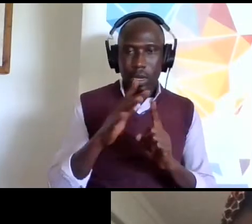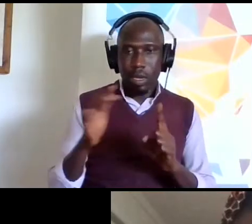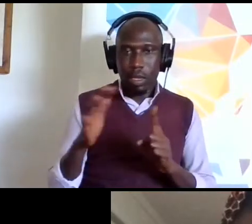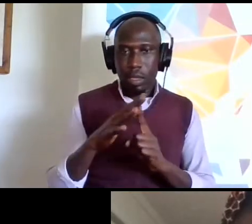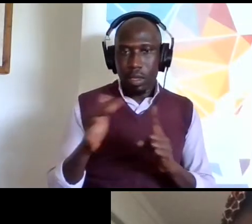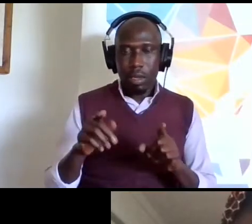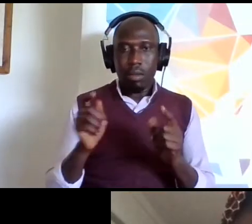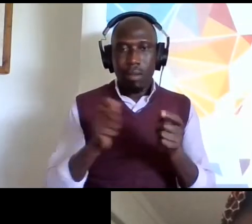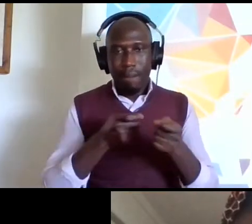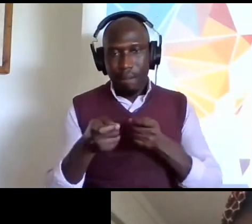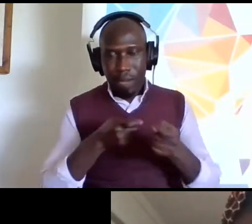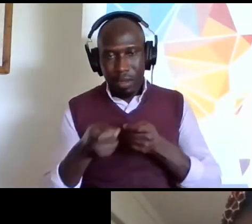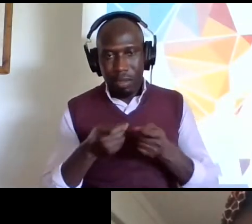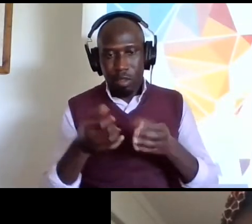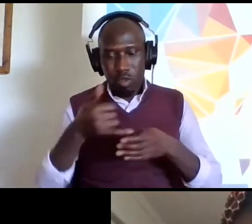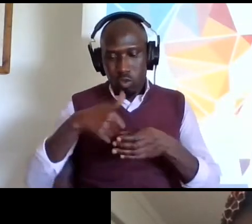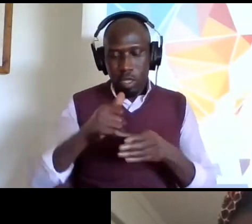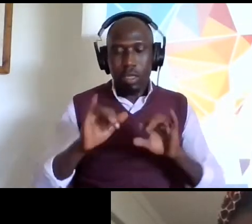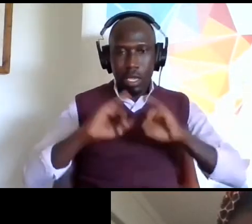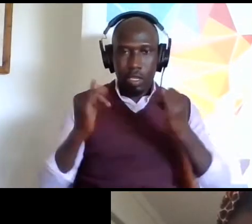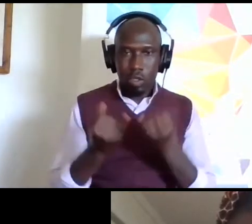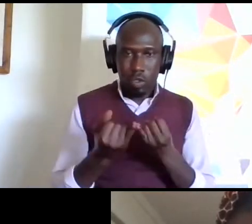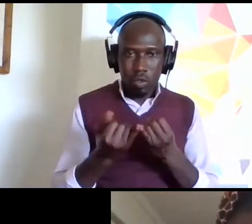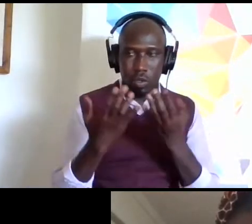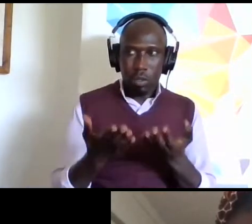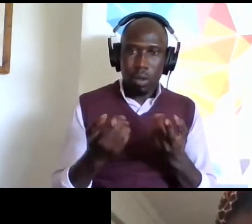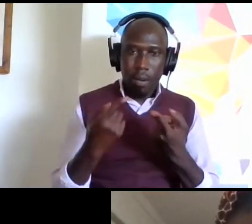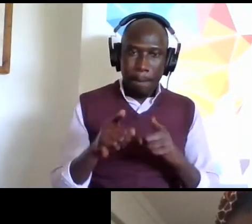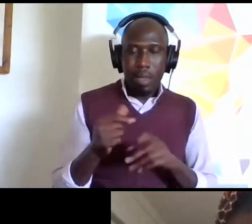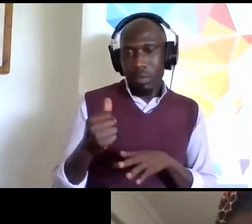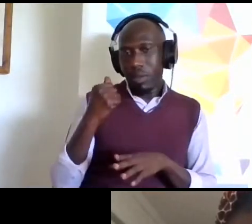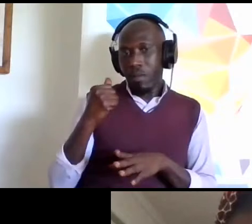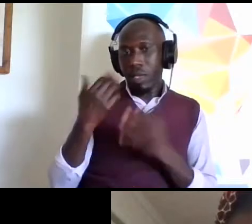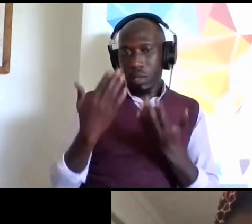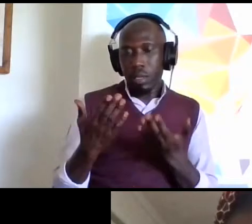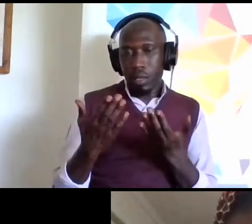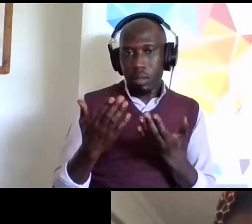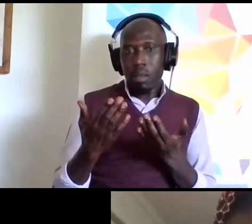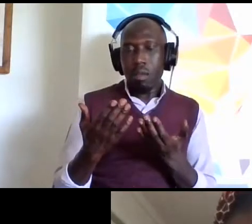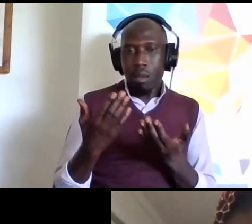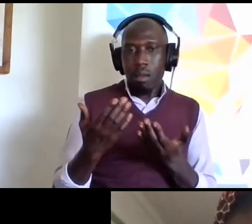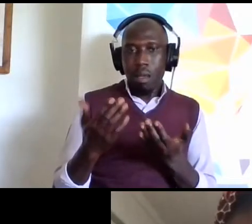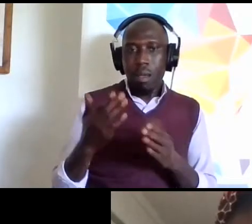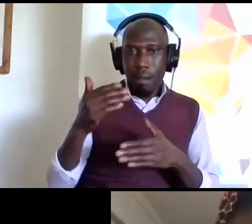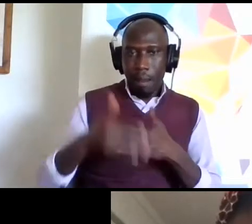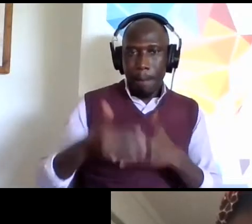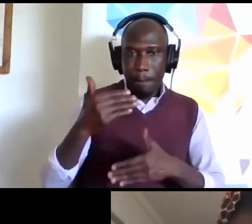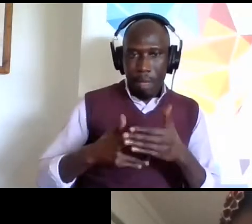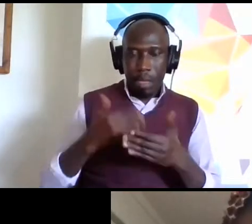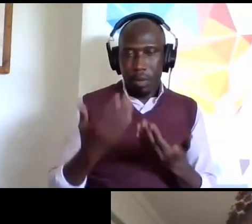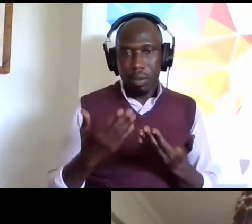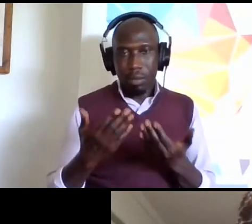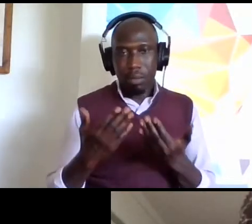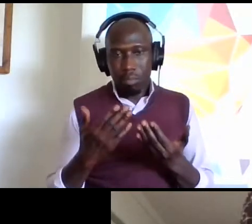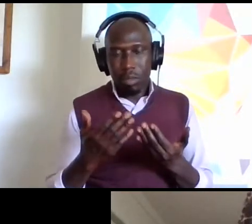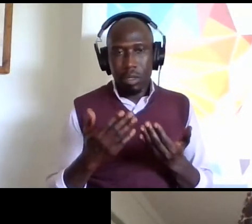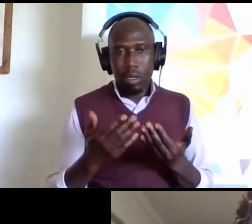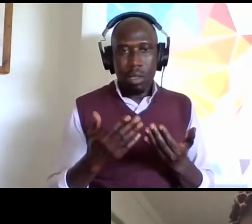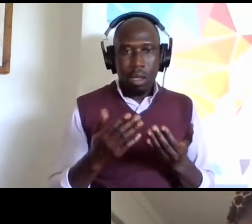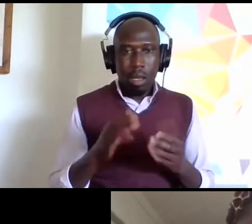digital governance, all within the Institute. But previously, I have a background in tech startup,